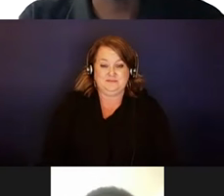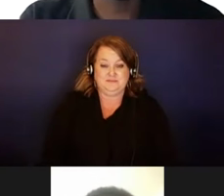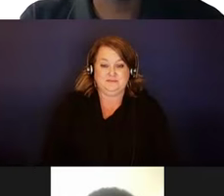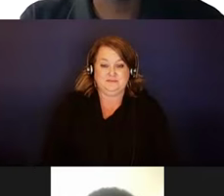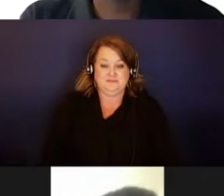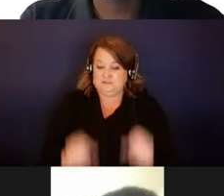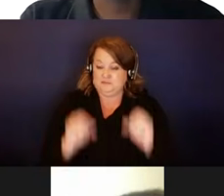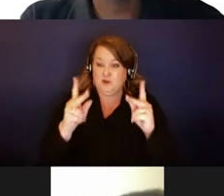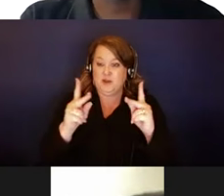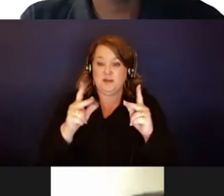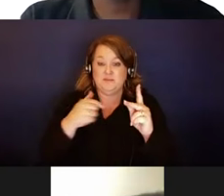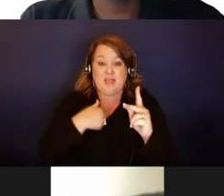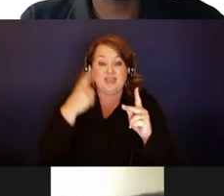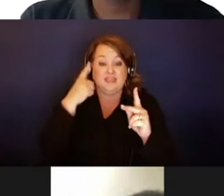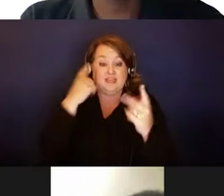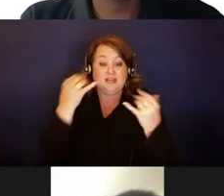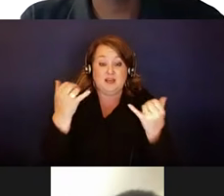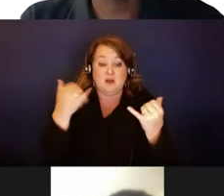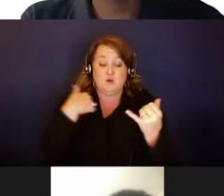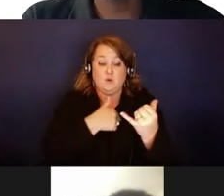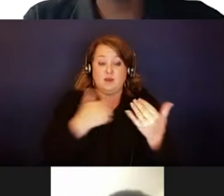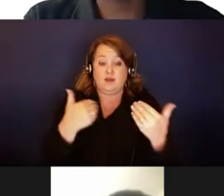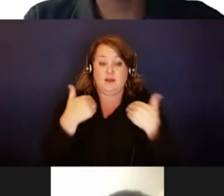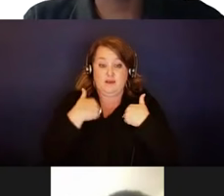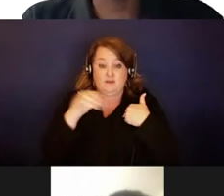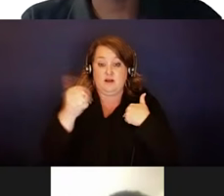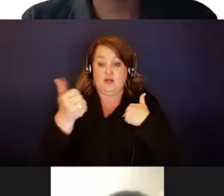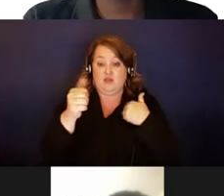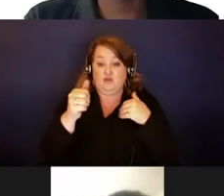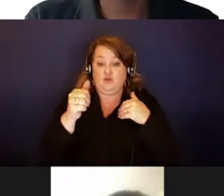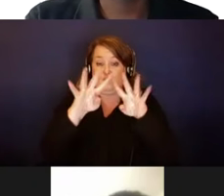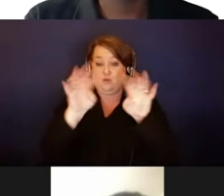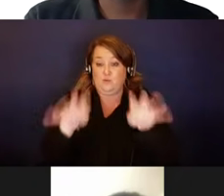All right, I think right now we have another polling question.